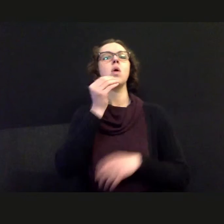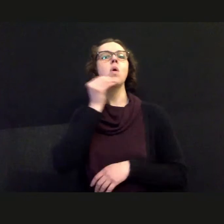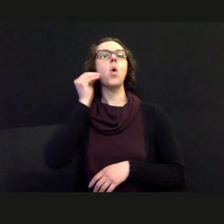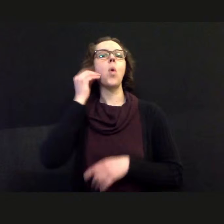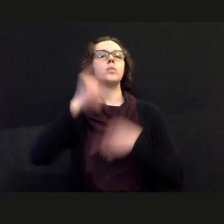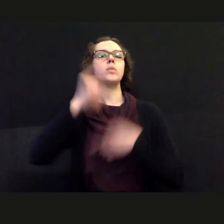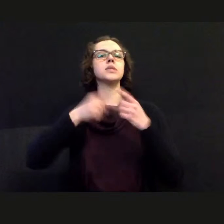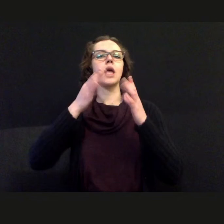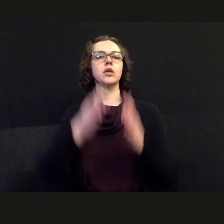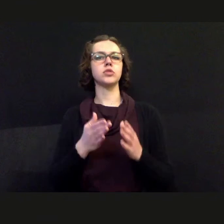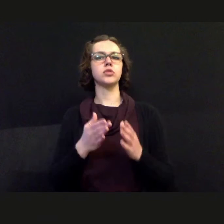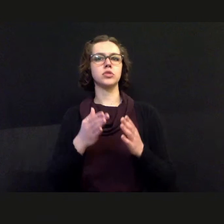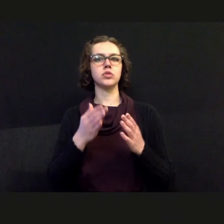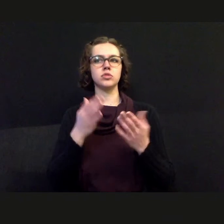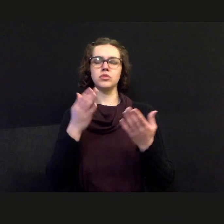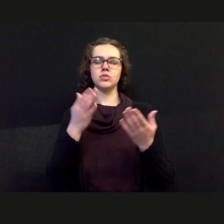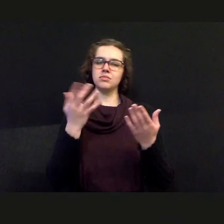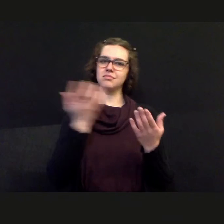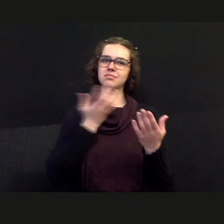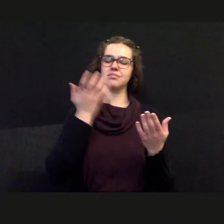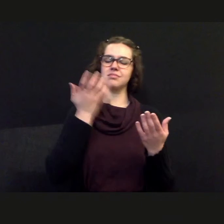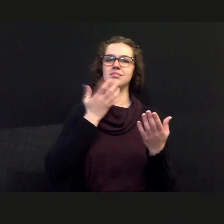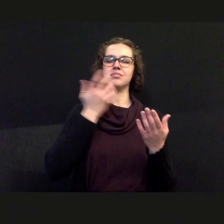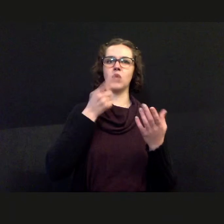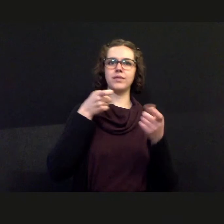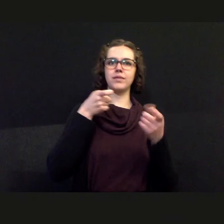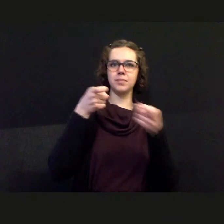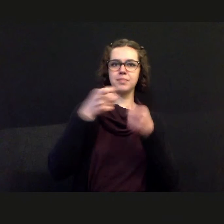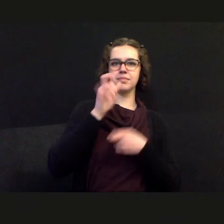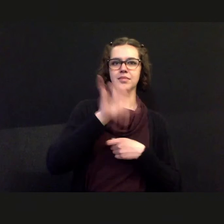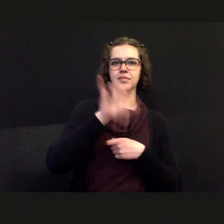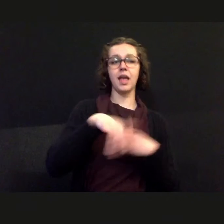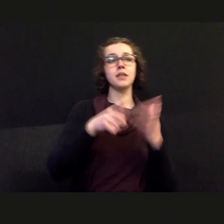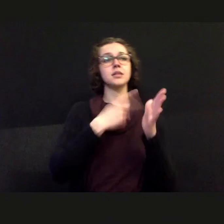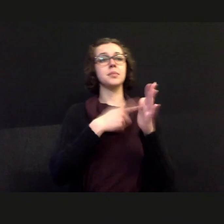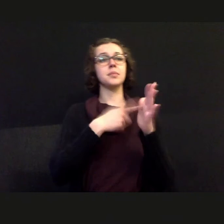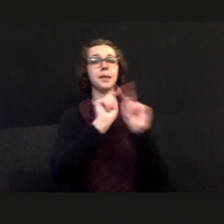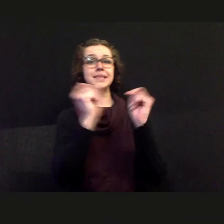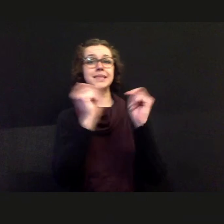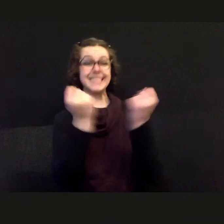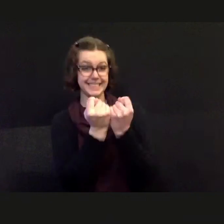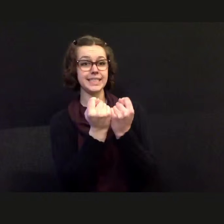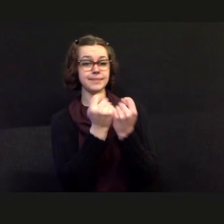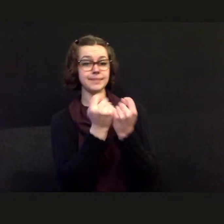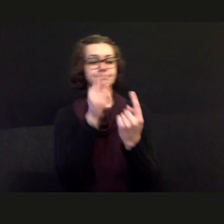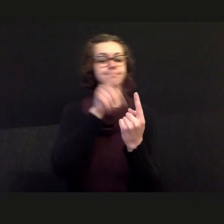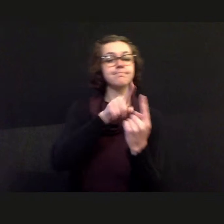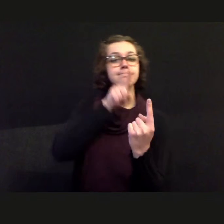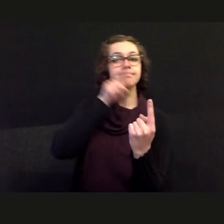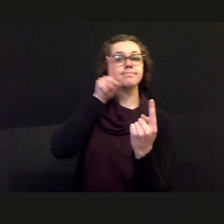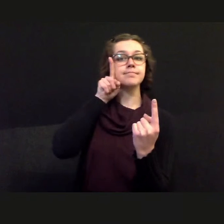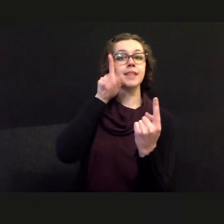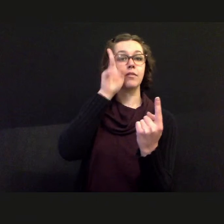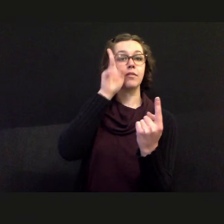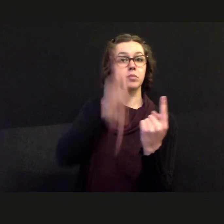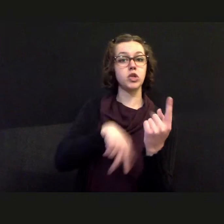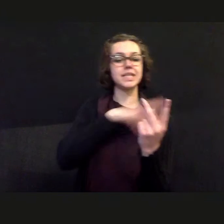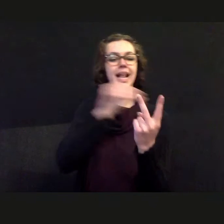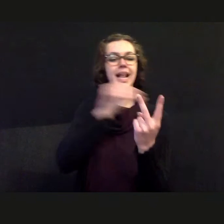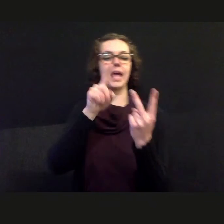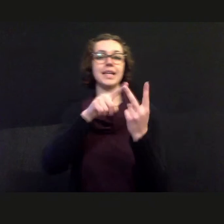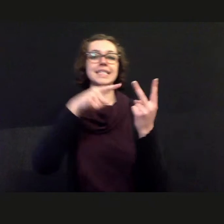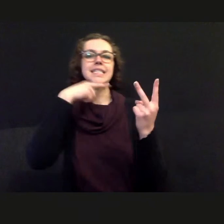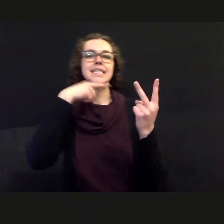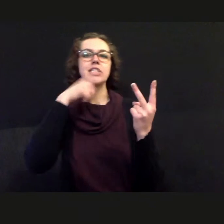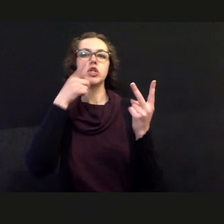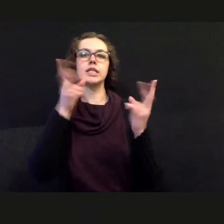had your interpreters dealing with that. And so sometimes a team of both a deaf person and a hearing interpreter would go to deal with